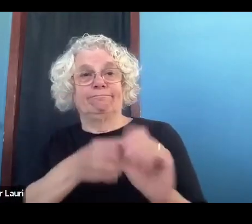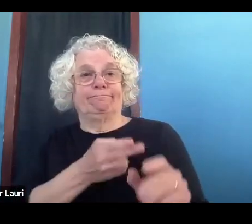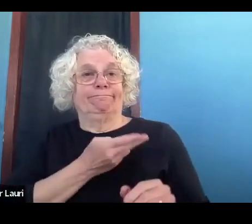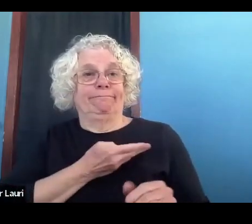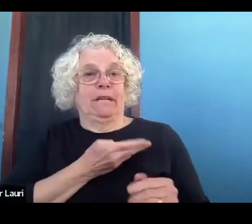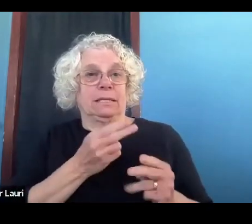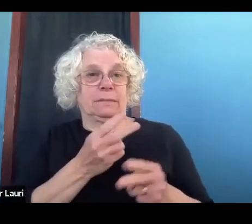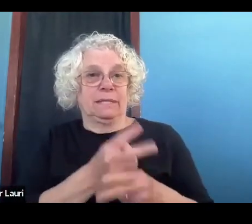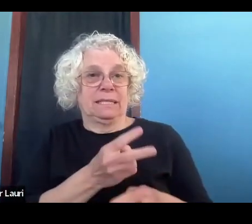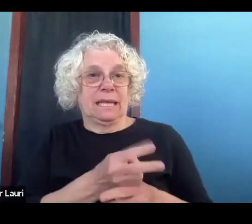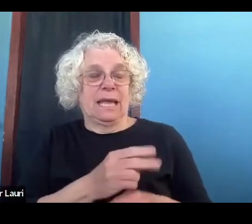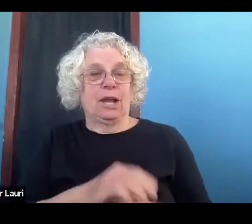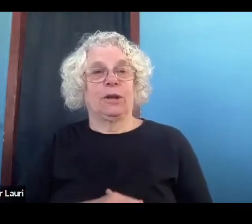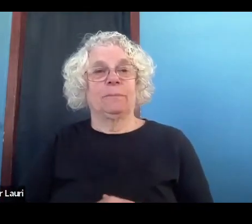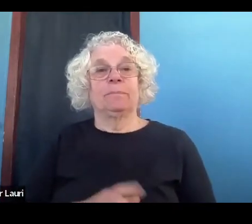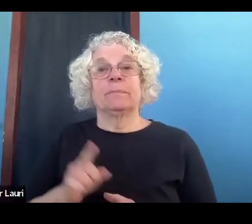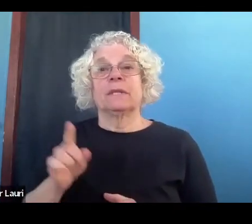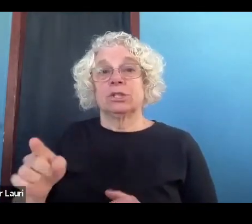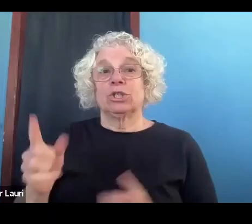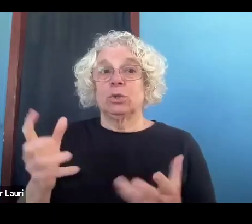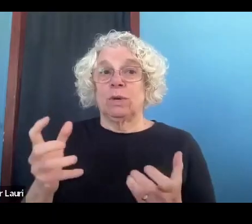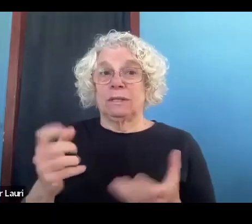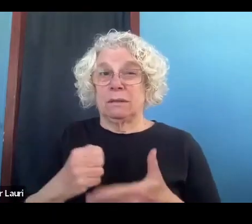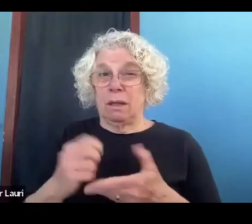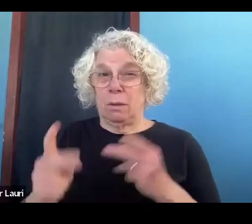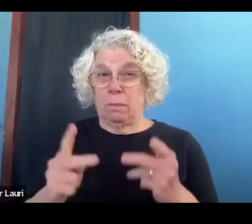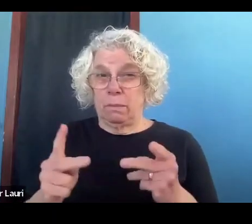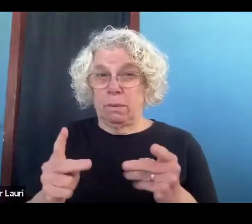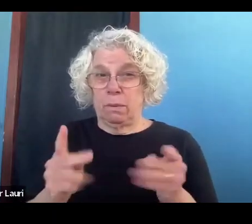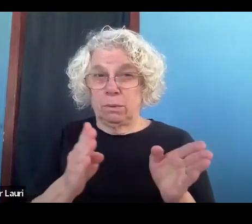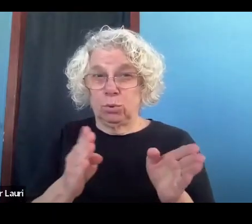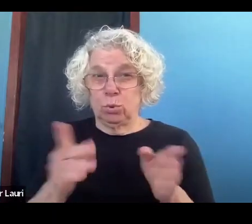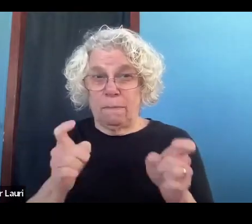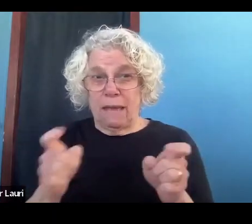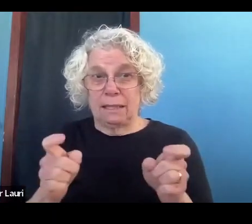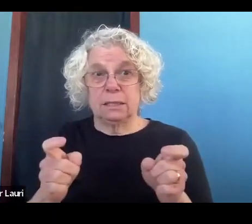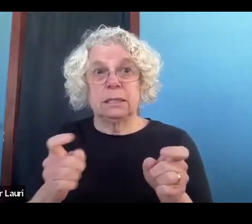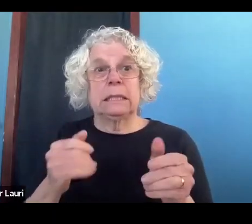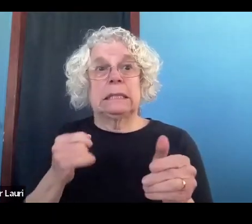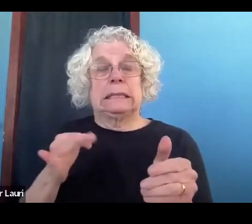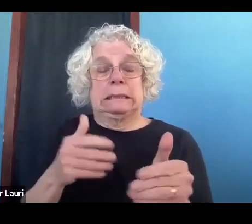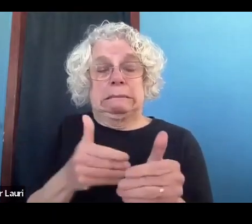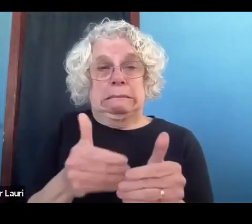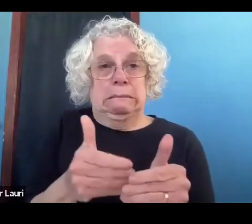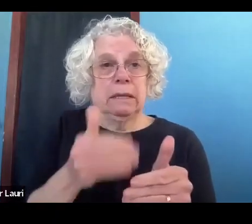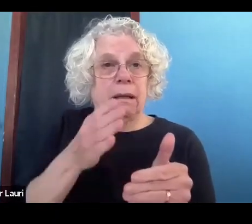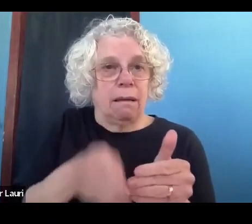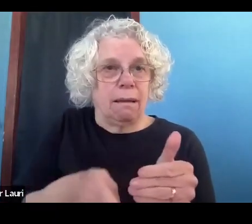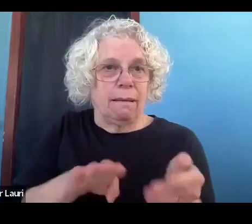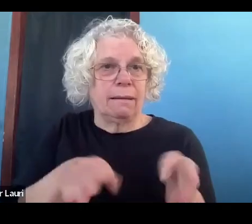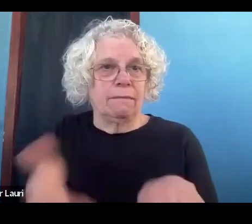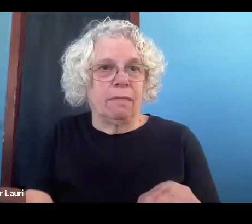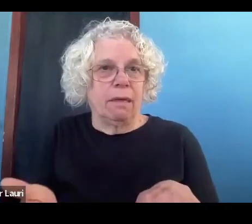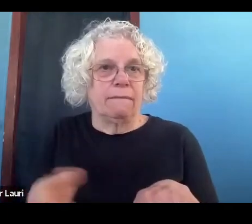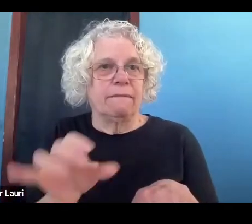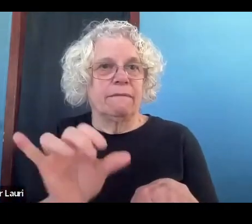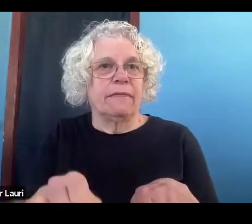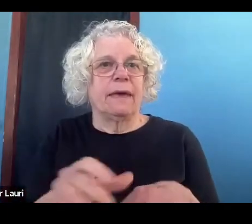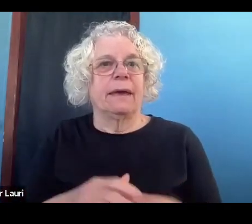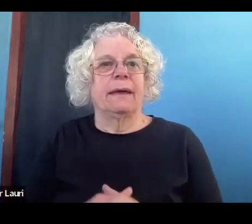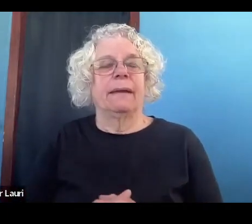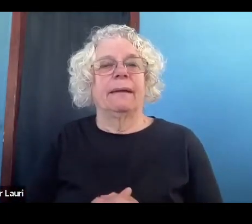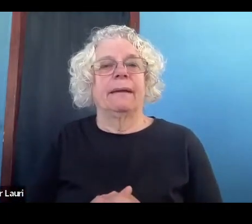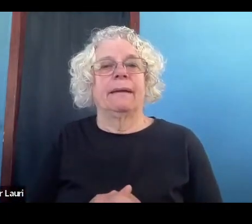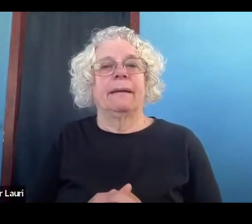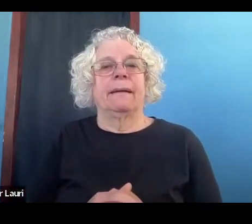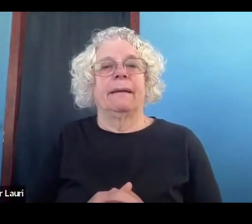care. Her passion is to help families navigate end of life with knowledge, dignity, and compassion. And then we're also